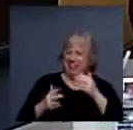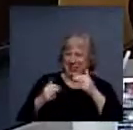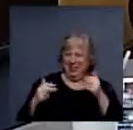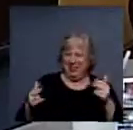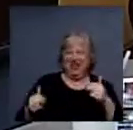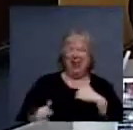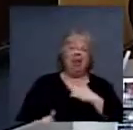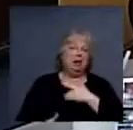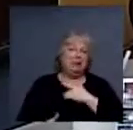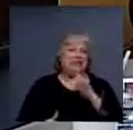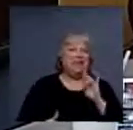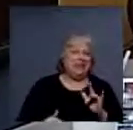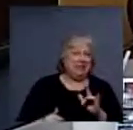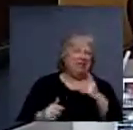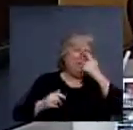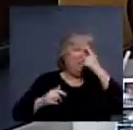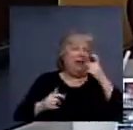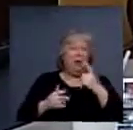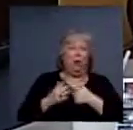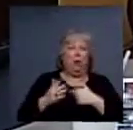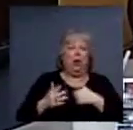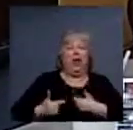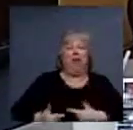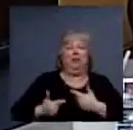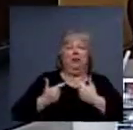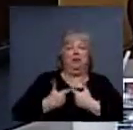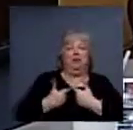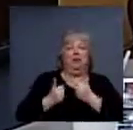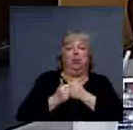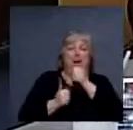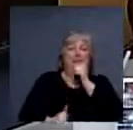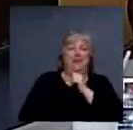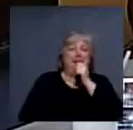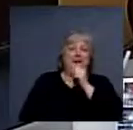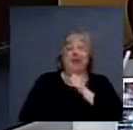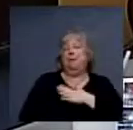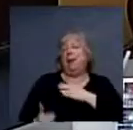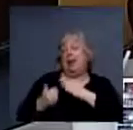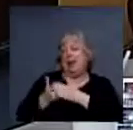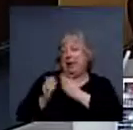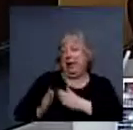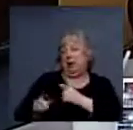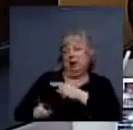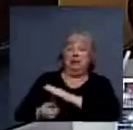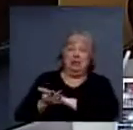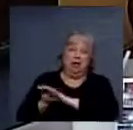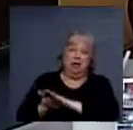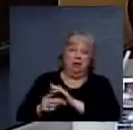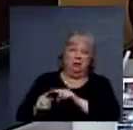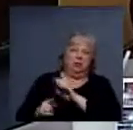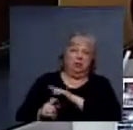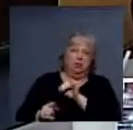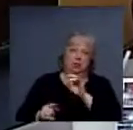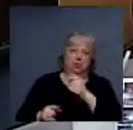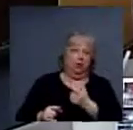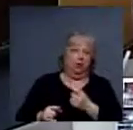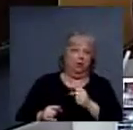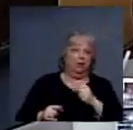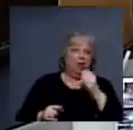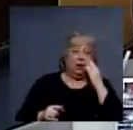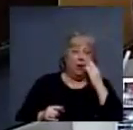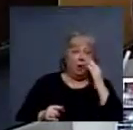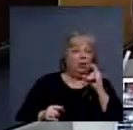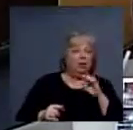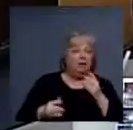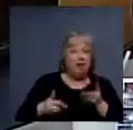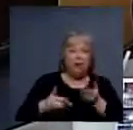because of what I have to live with. And my neighbor is just as nice as he can be. So I know that if I bring this device to him,